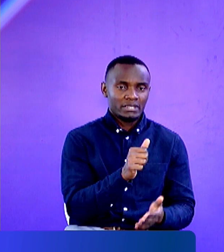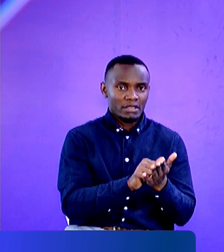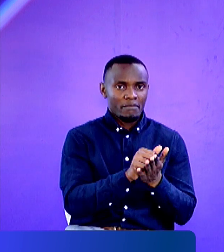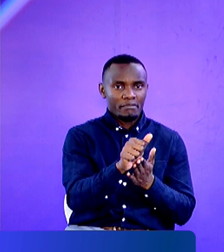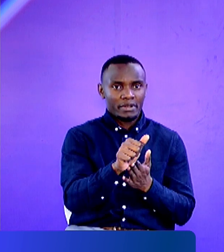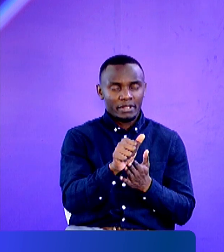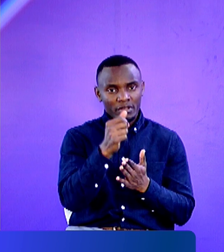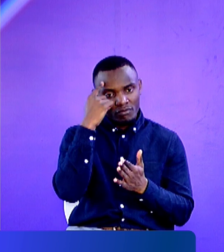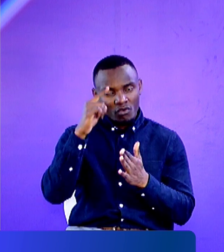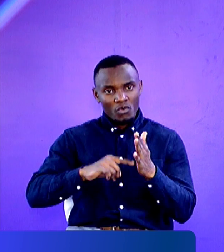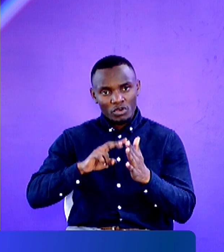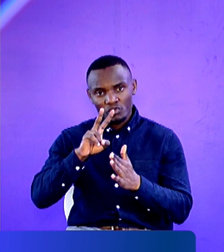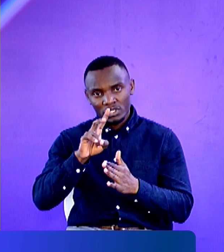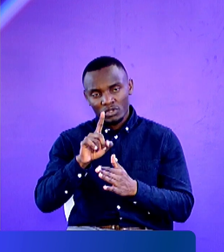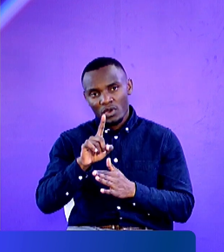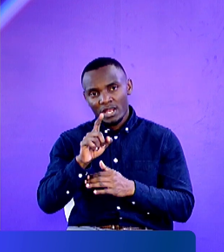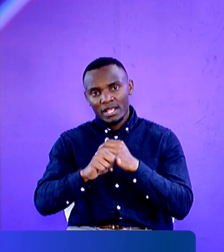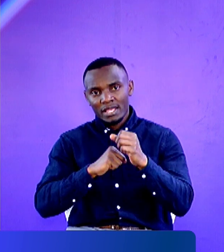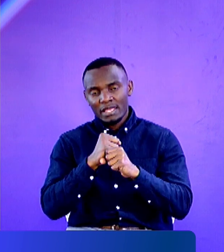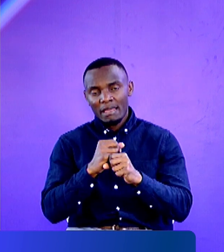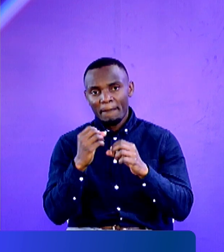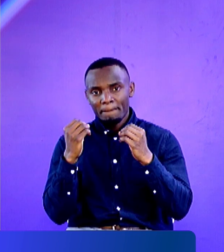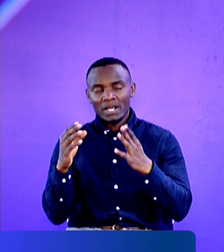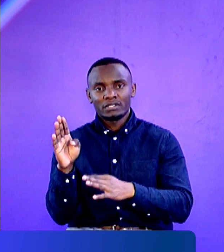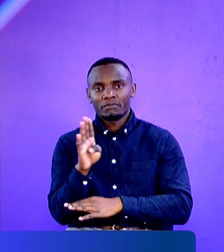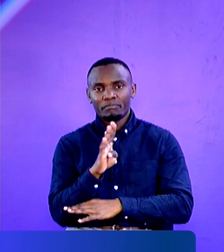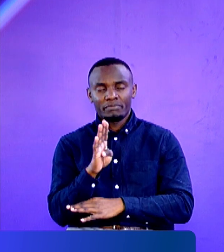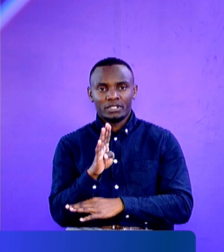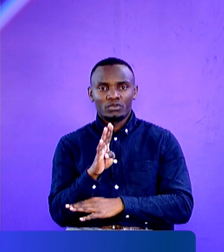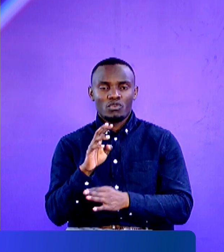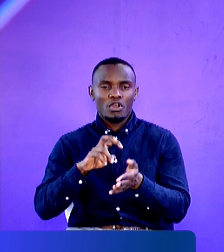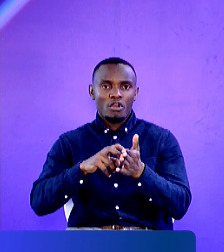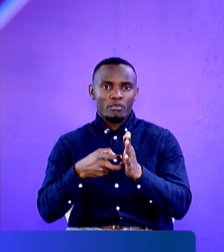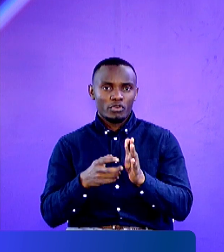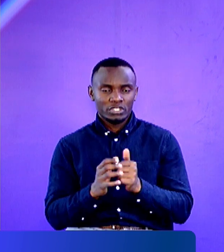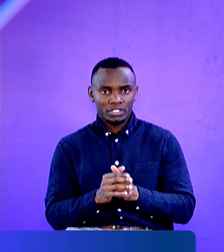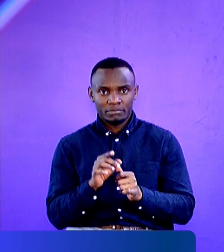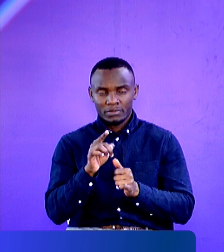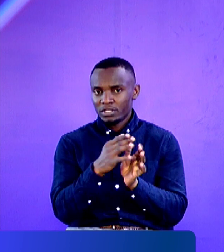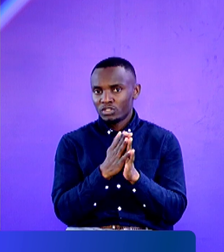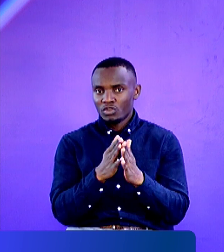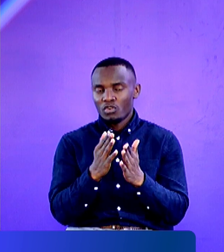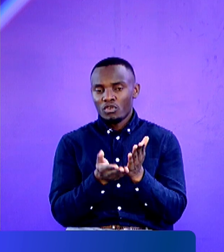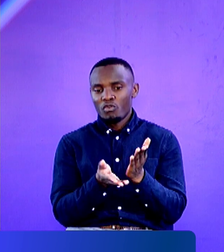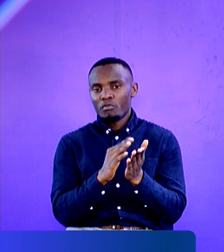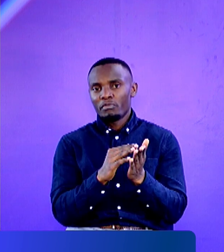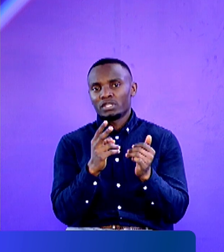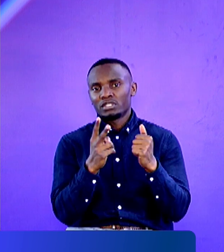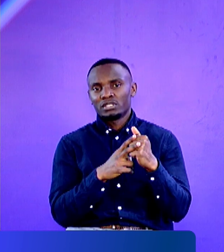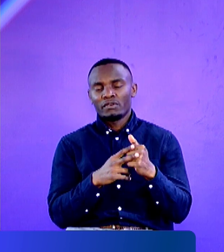21-year multi-billion shilling project. That is a story that you'll find on page 7 of the